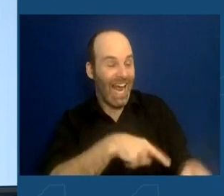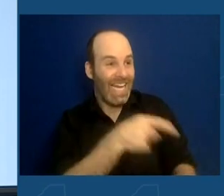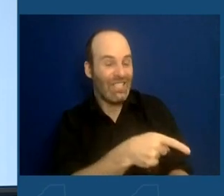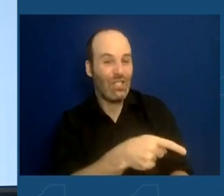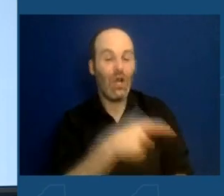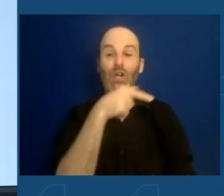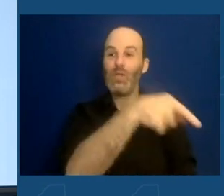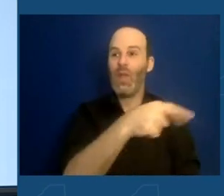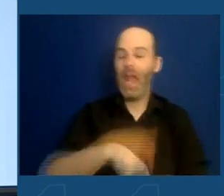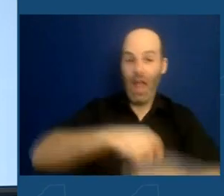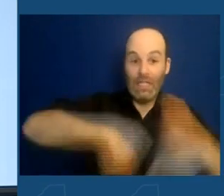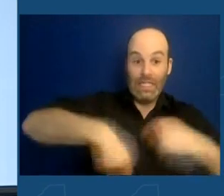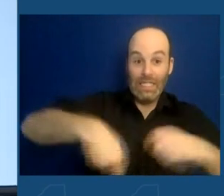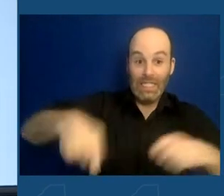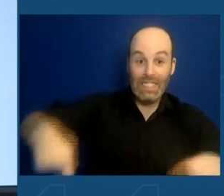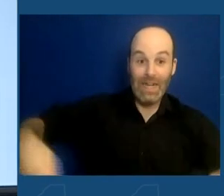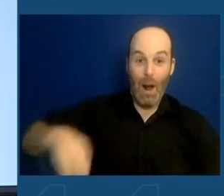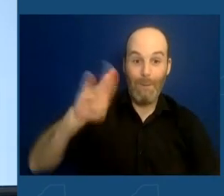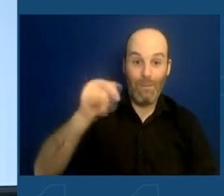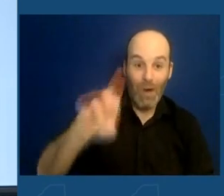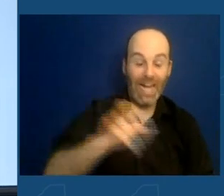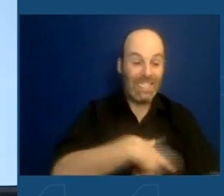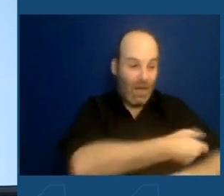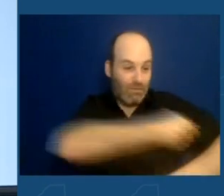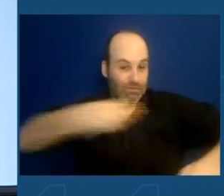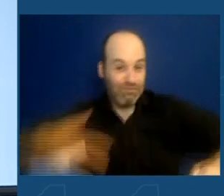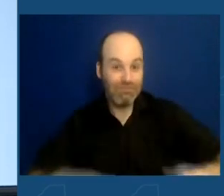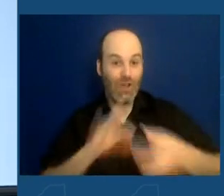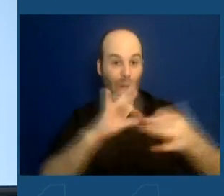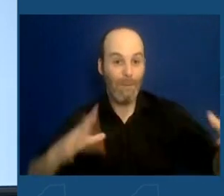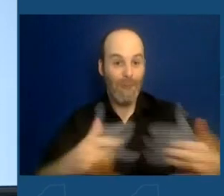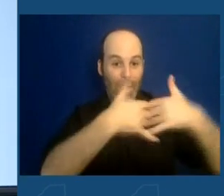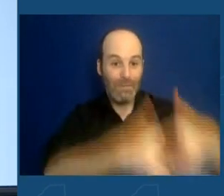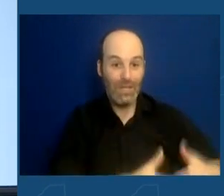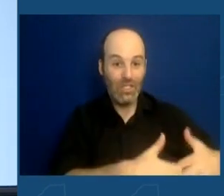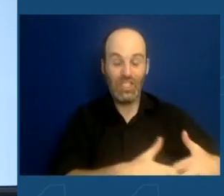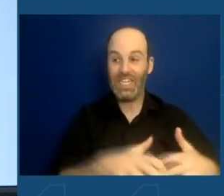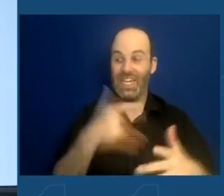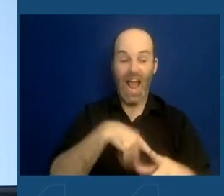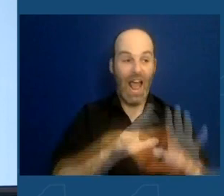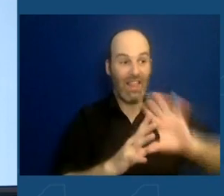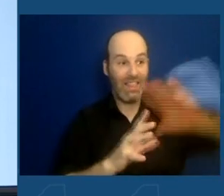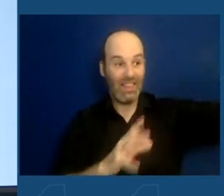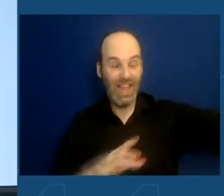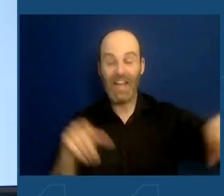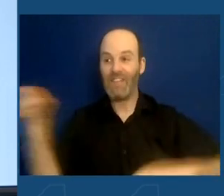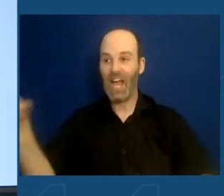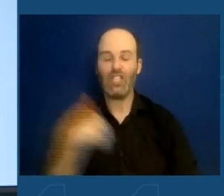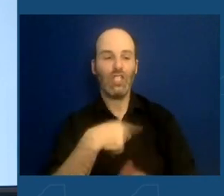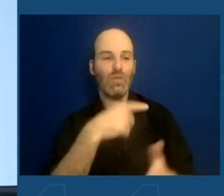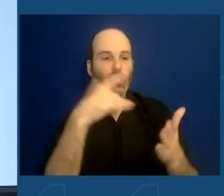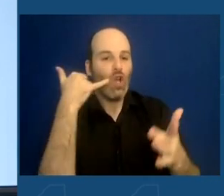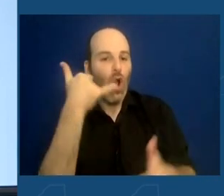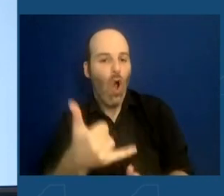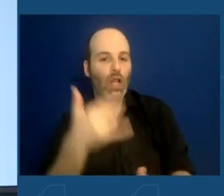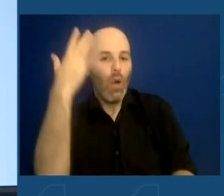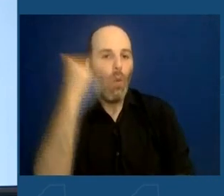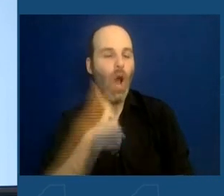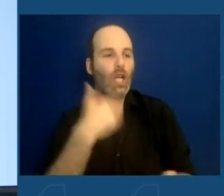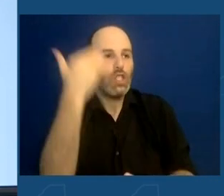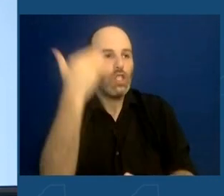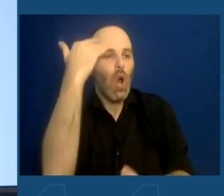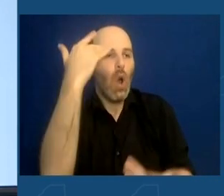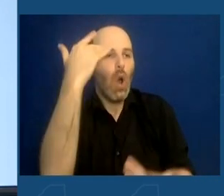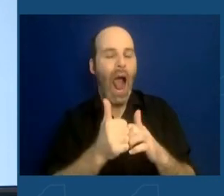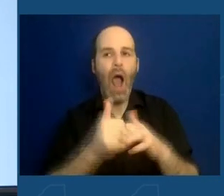faster than I ever could have, took me off the machine and stepped outside. And she was calling to check on how Oswego was doing because of rainfall. You know, not